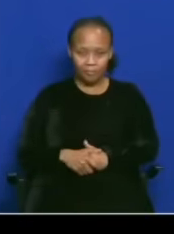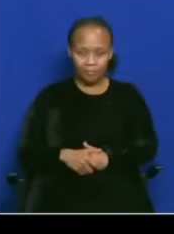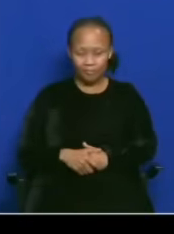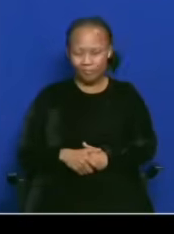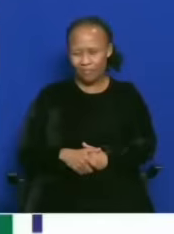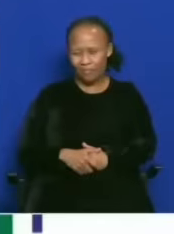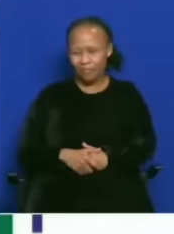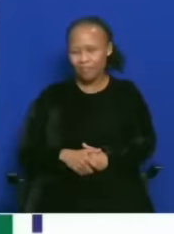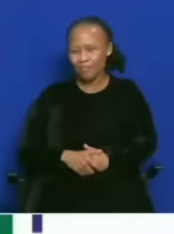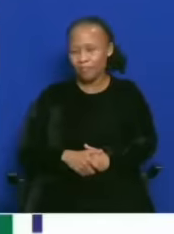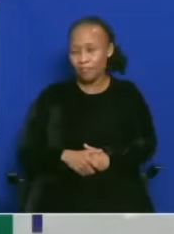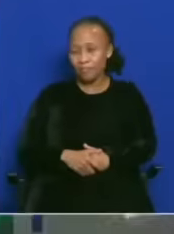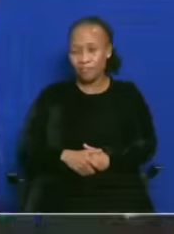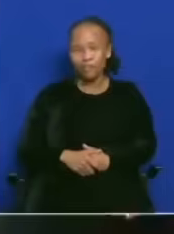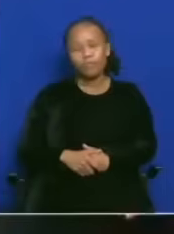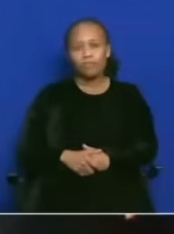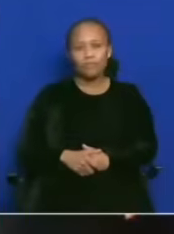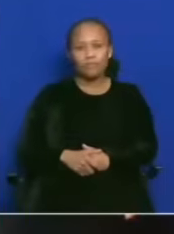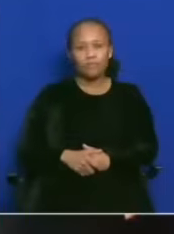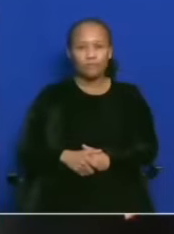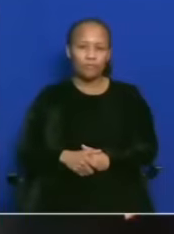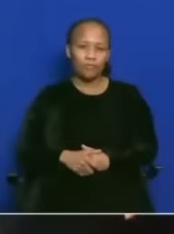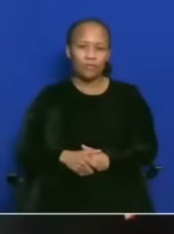On page 121,